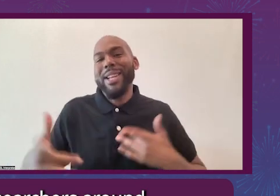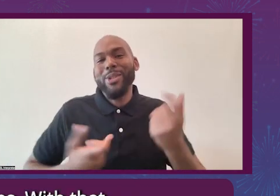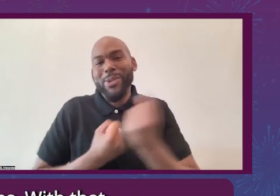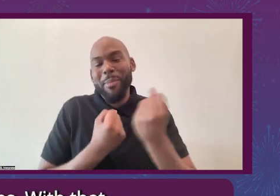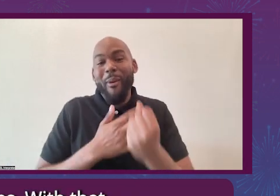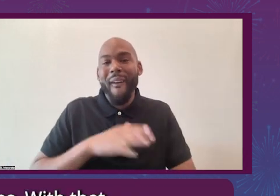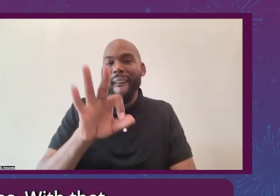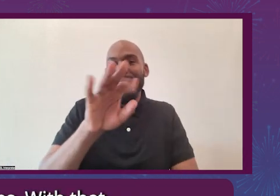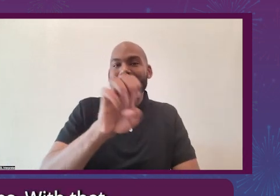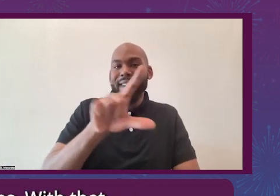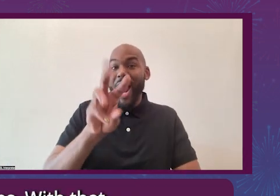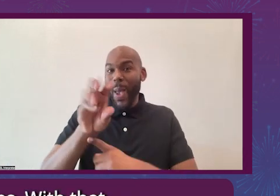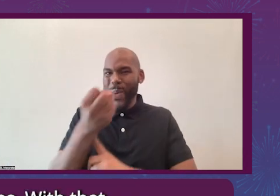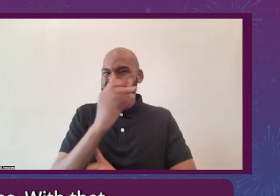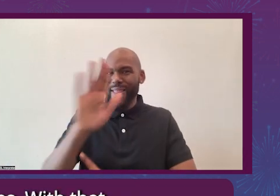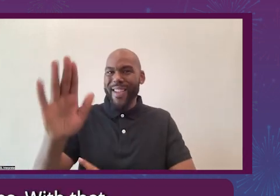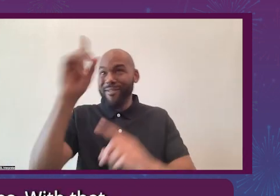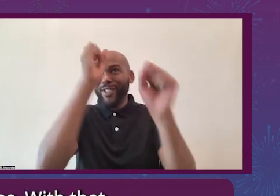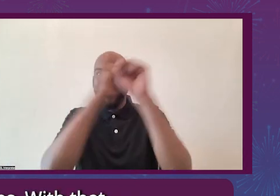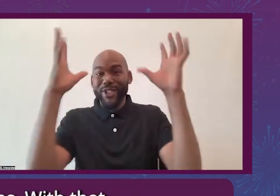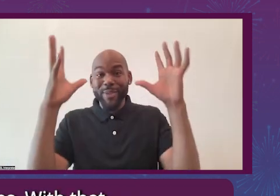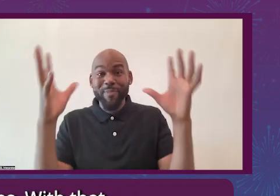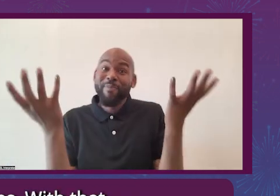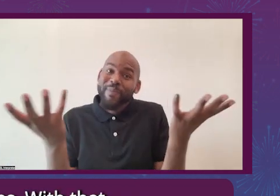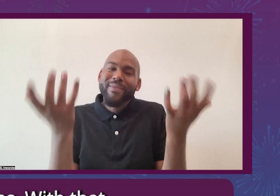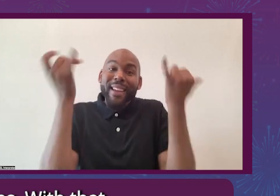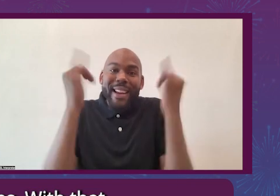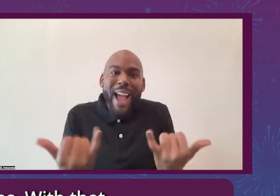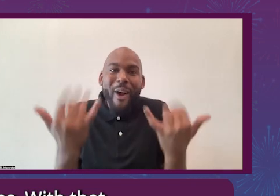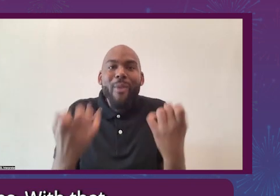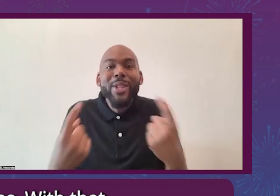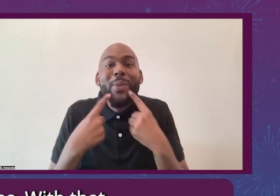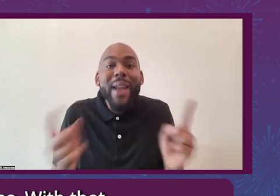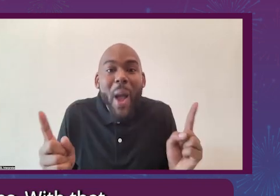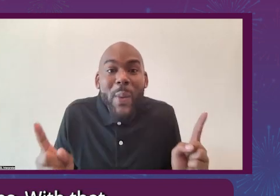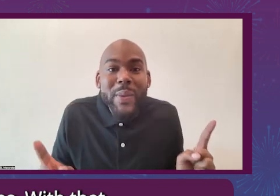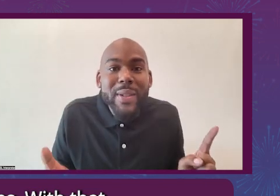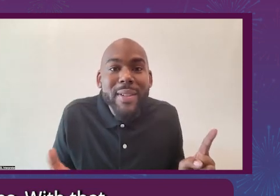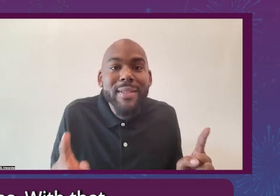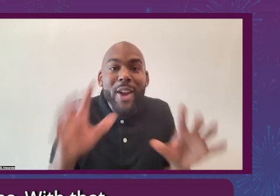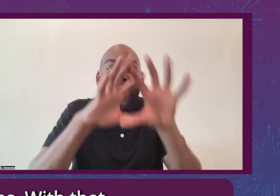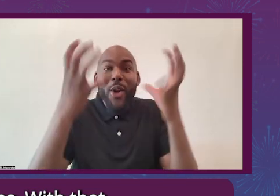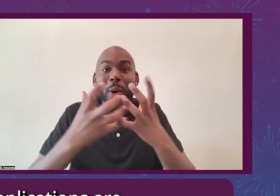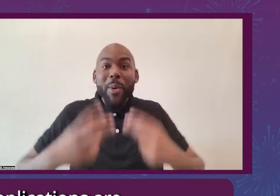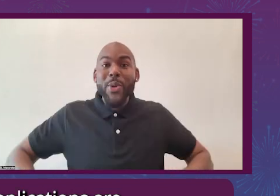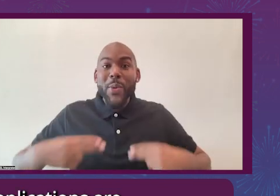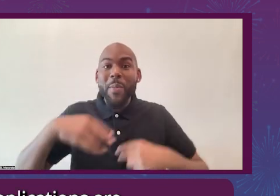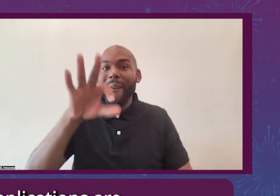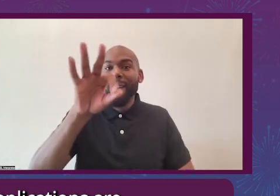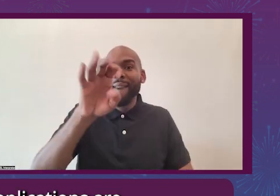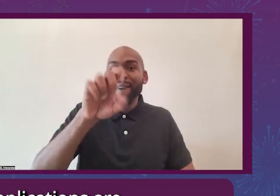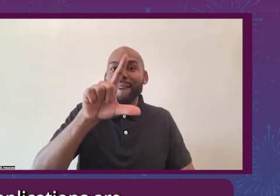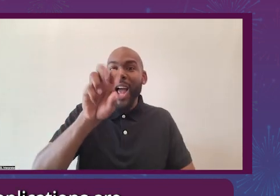to support our fellows and their visionary ideas. With that, I would like to announce that the Global Human